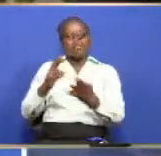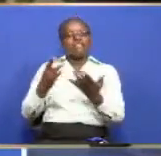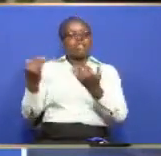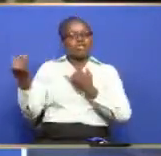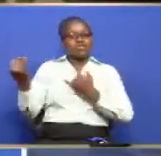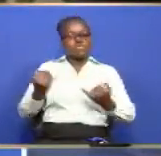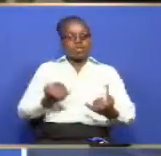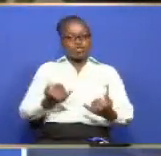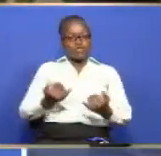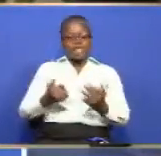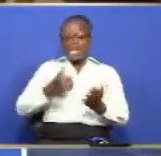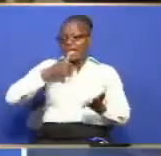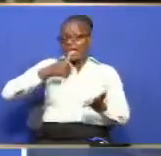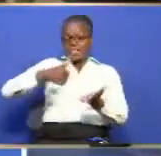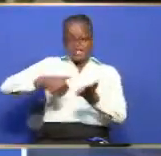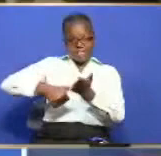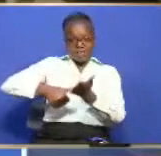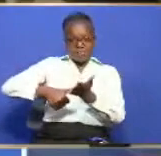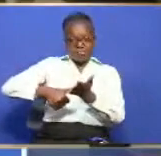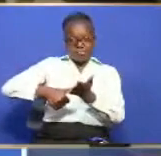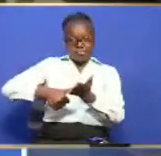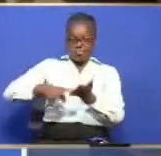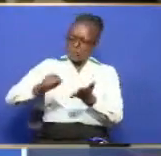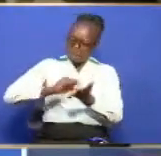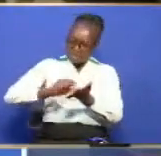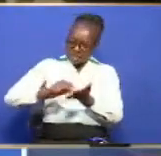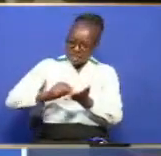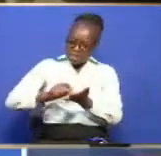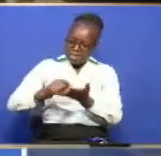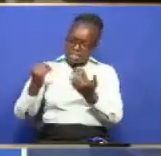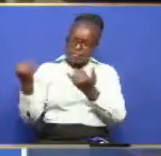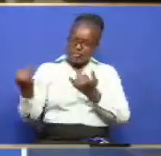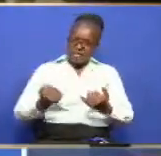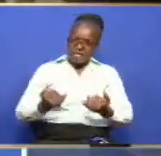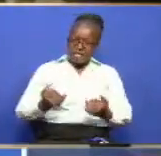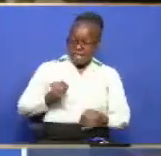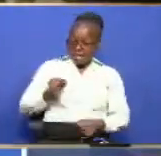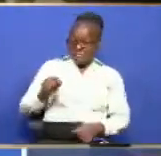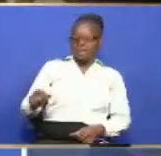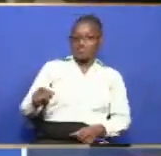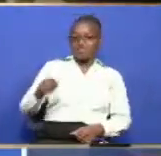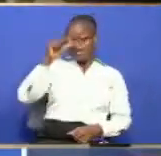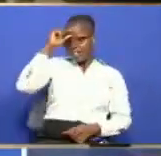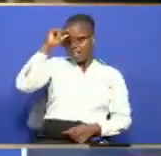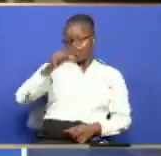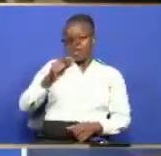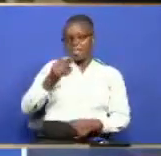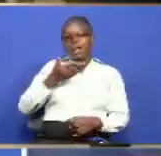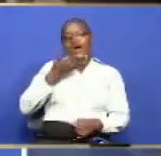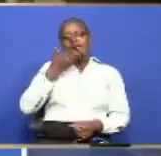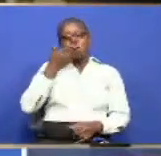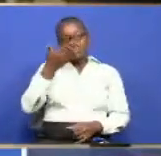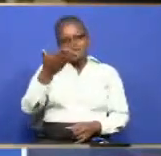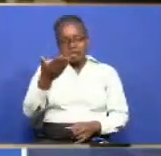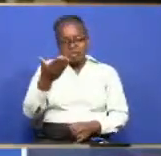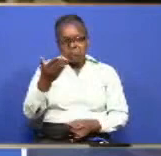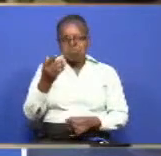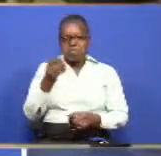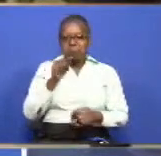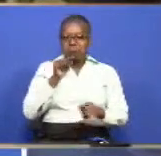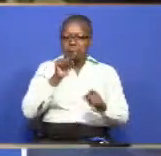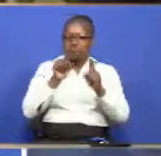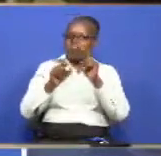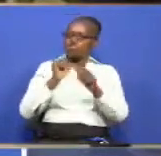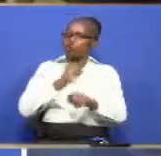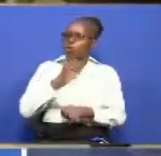invitation letter written inviting the governor to come answer to the allegations raised in a motion